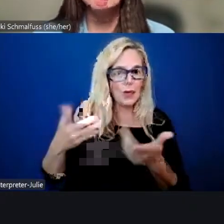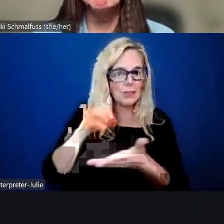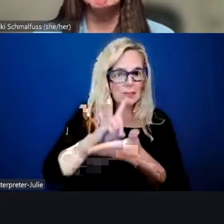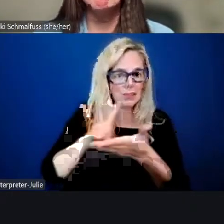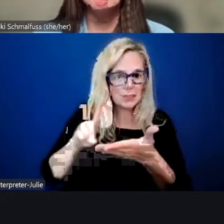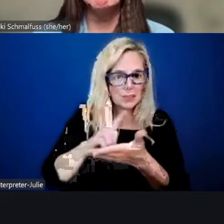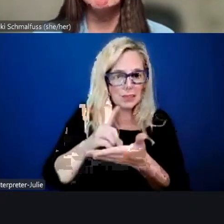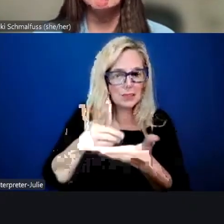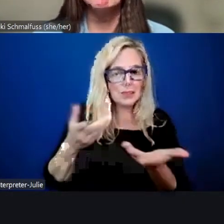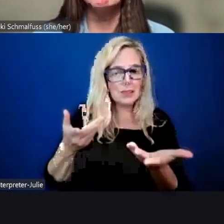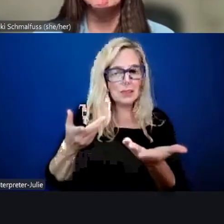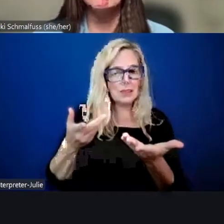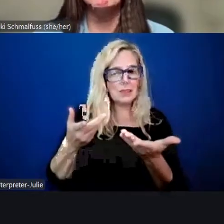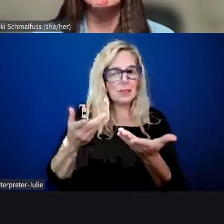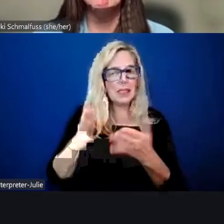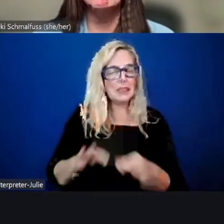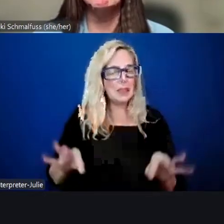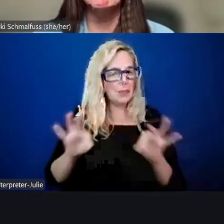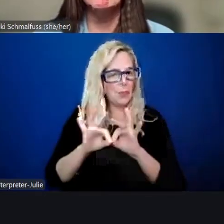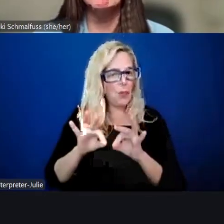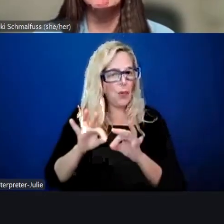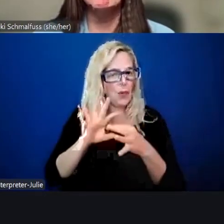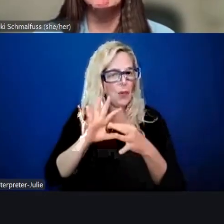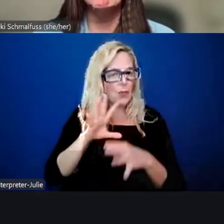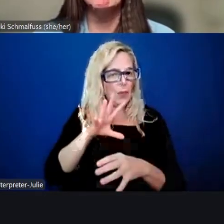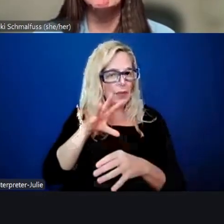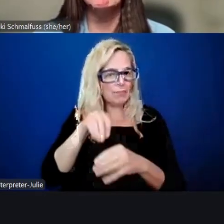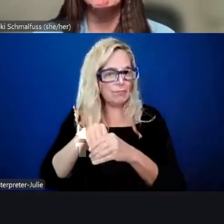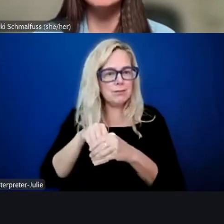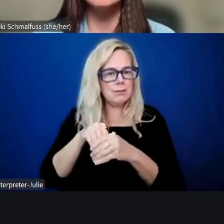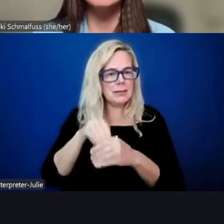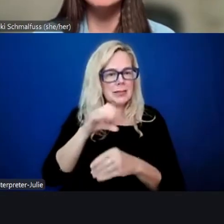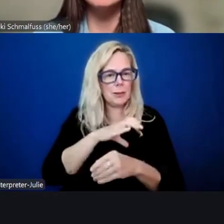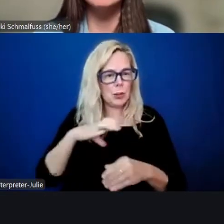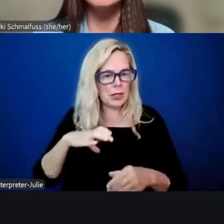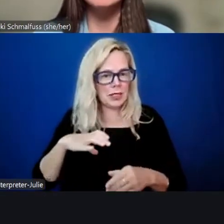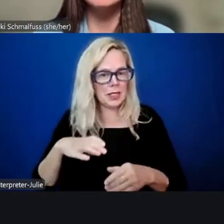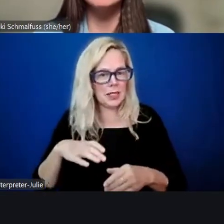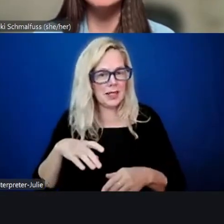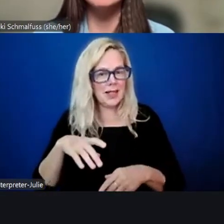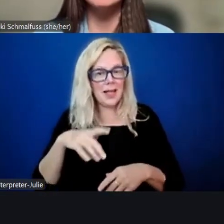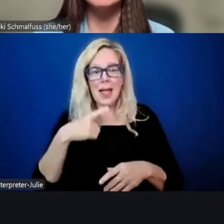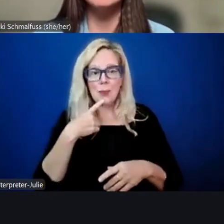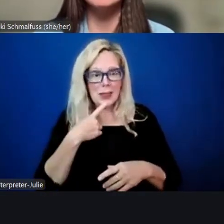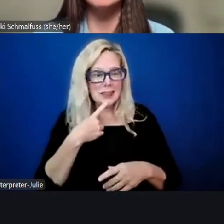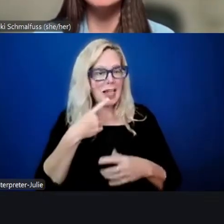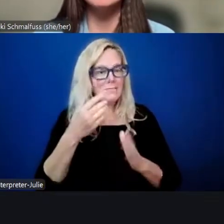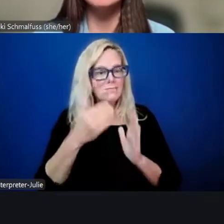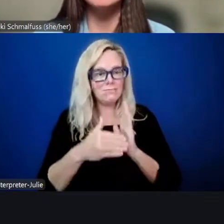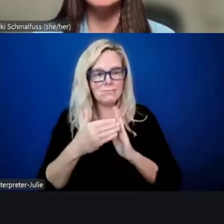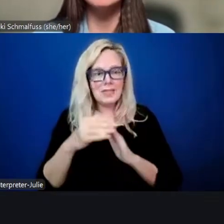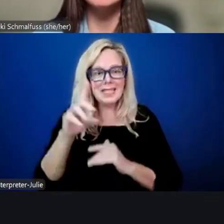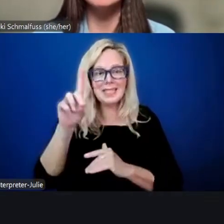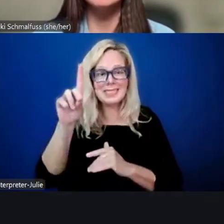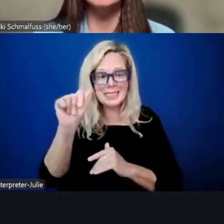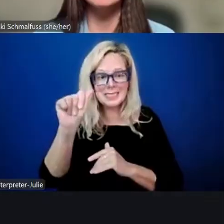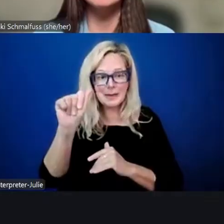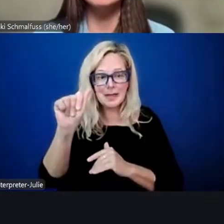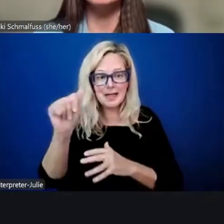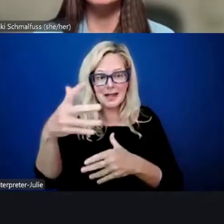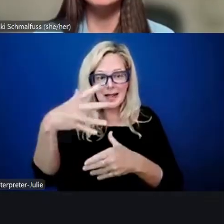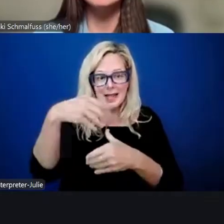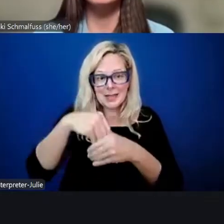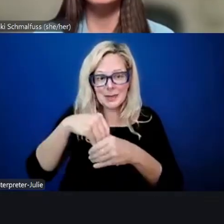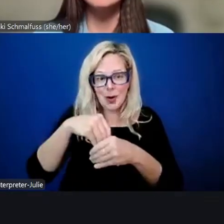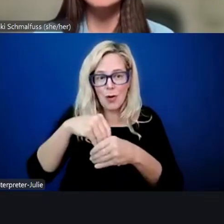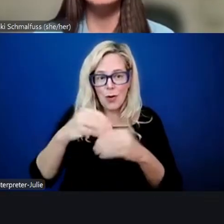in all of these committees, right? And as everyone has said, disability is part of diversity, and we need to make sure that